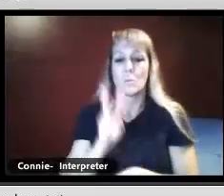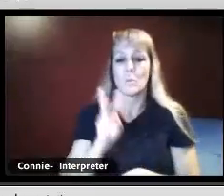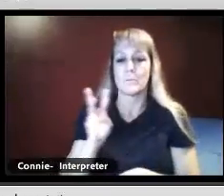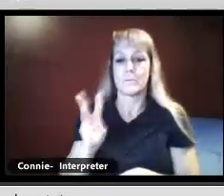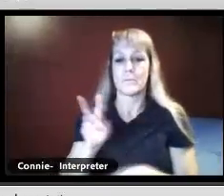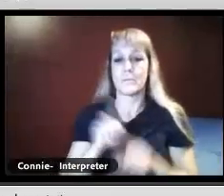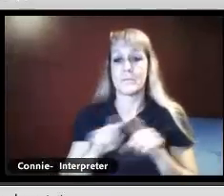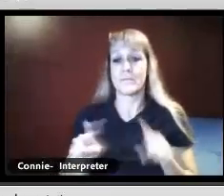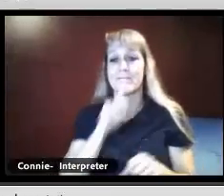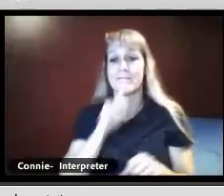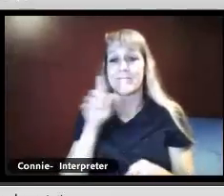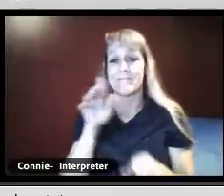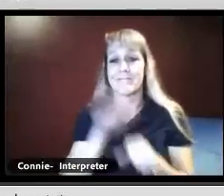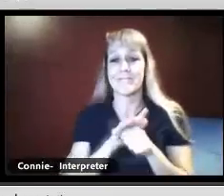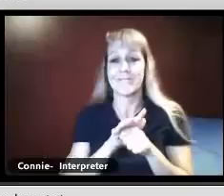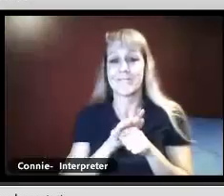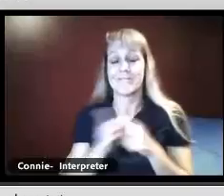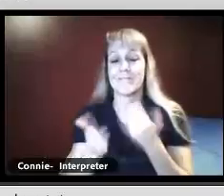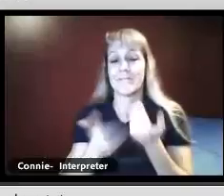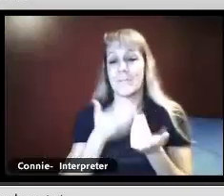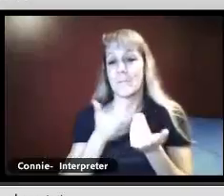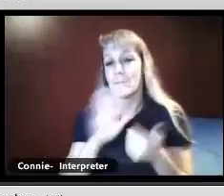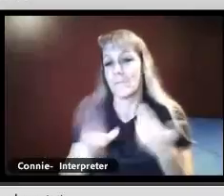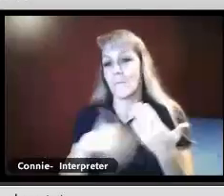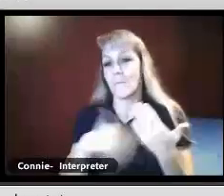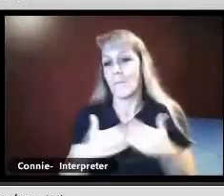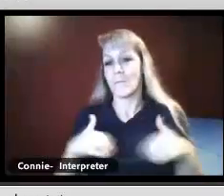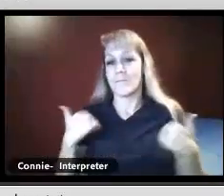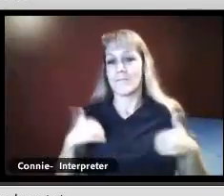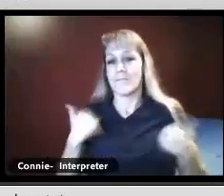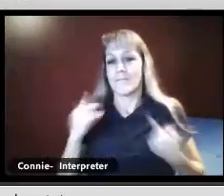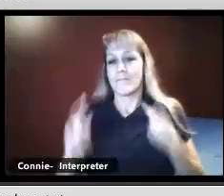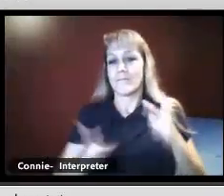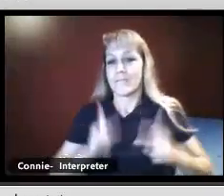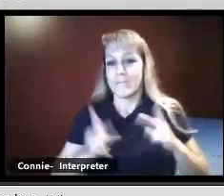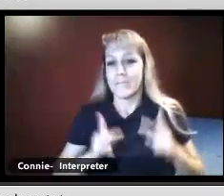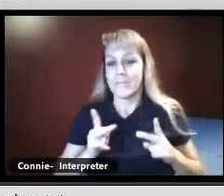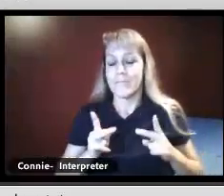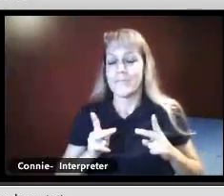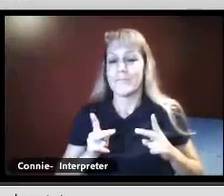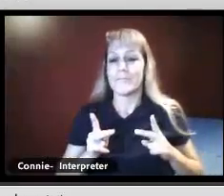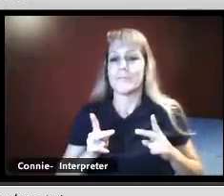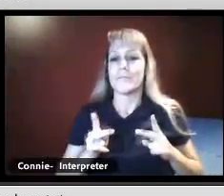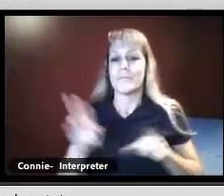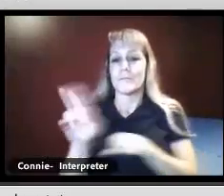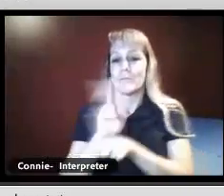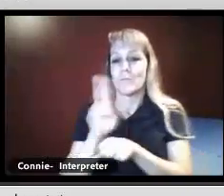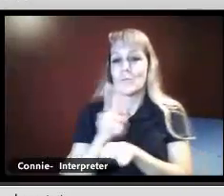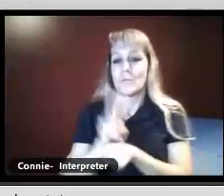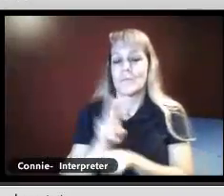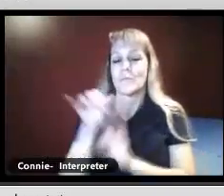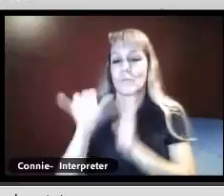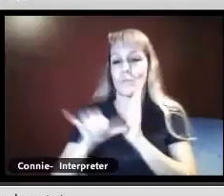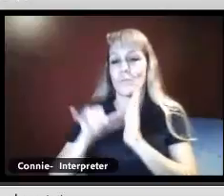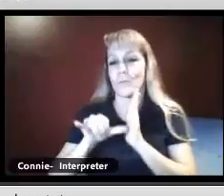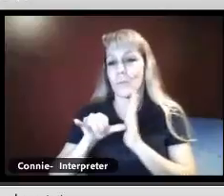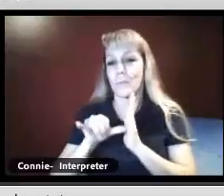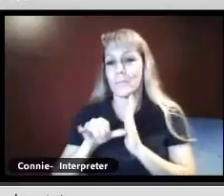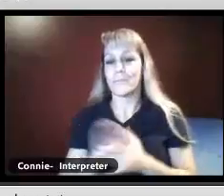about guarantee that almost every young person we know uses YouTube.